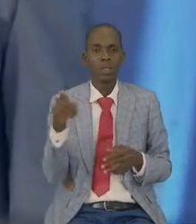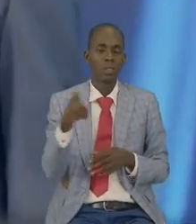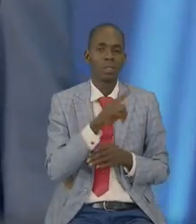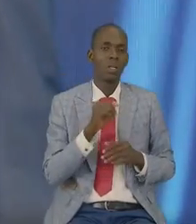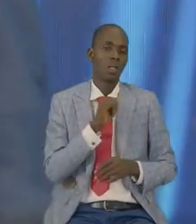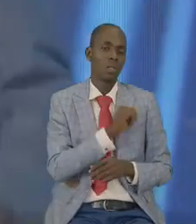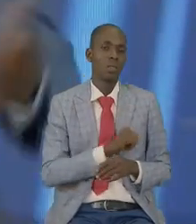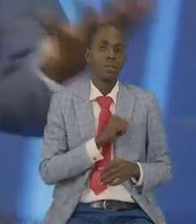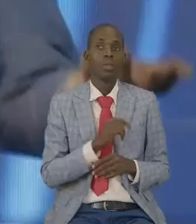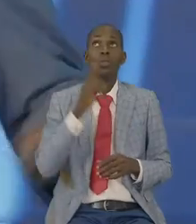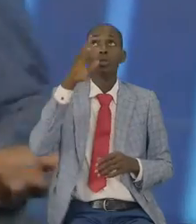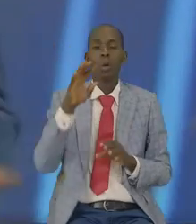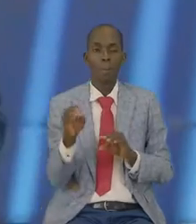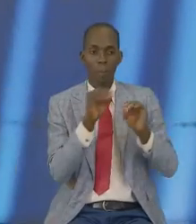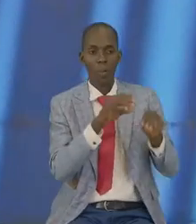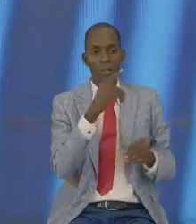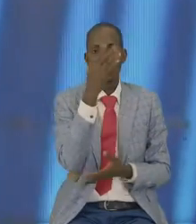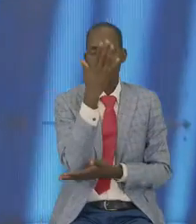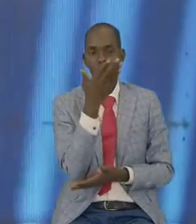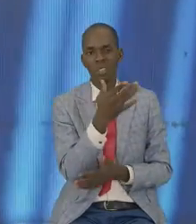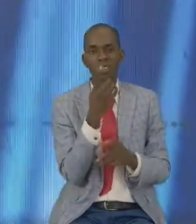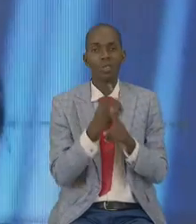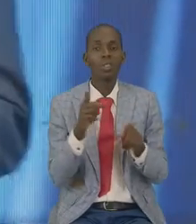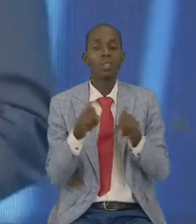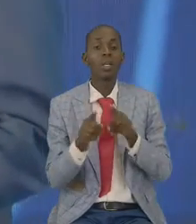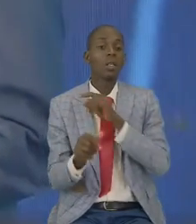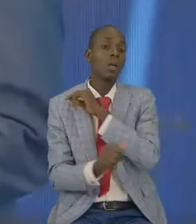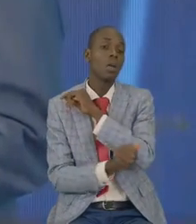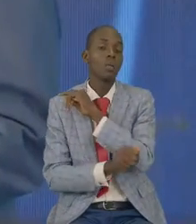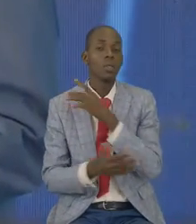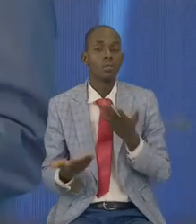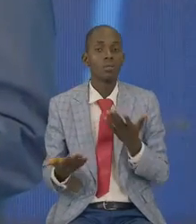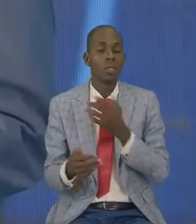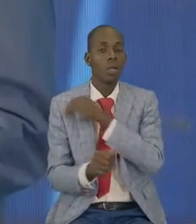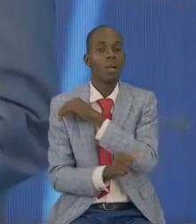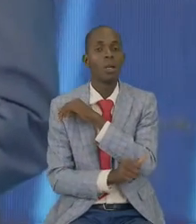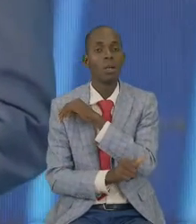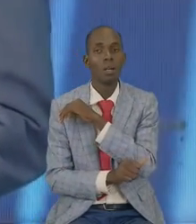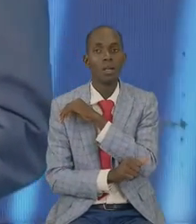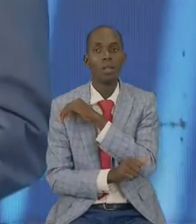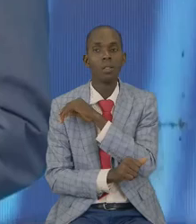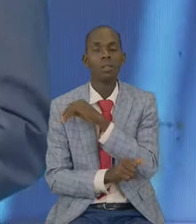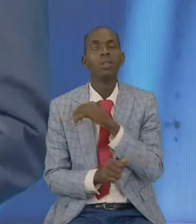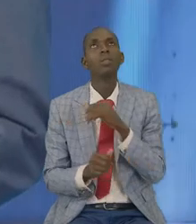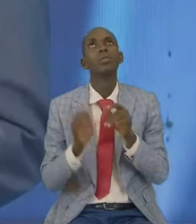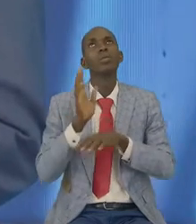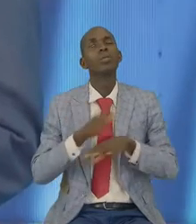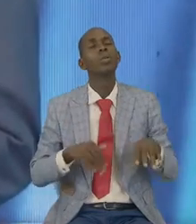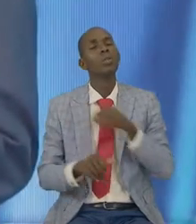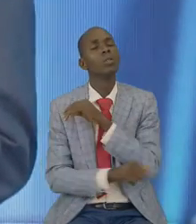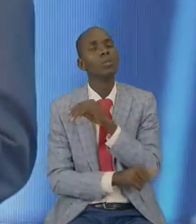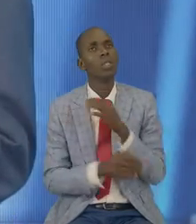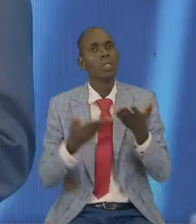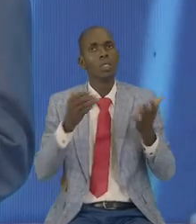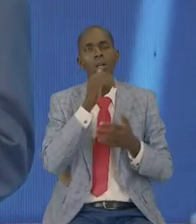stationed the tree there. It's just like Abraham. Abraham, "Here am I, Lord. Take